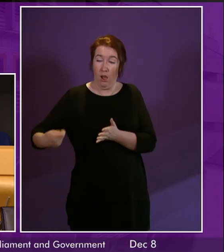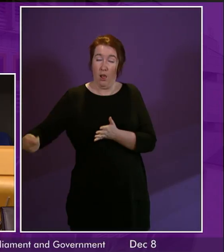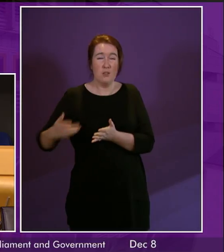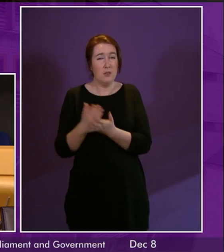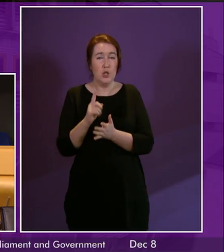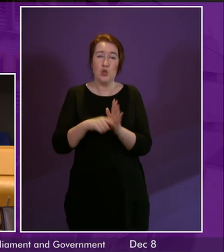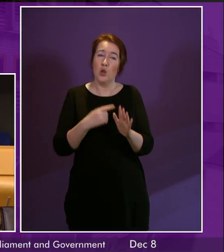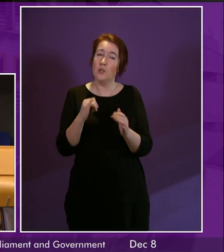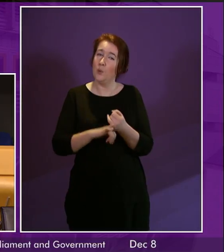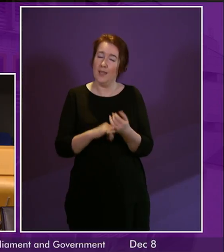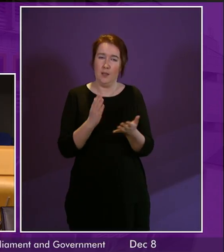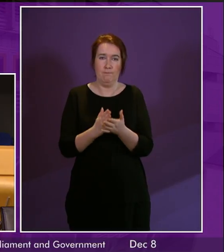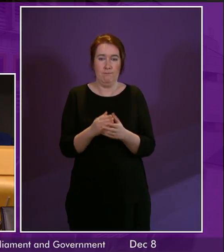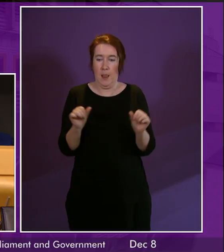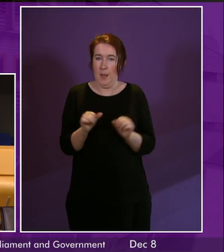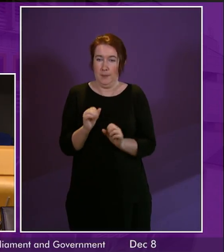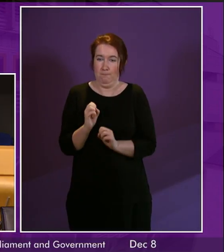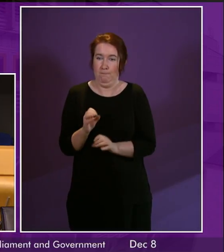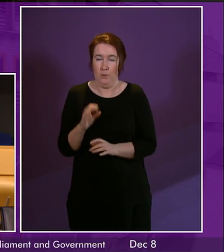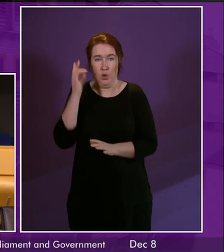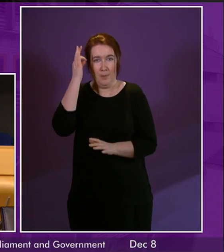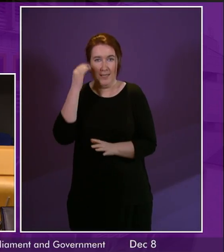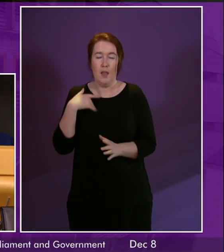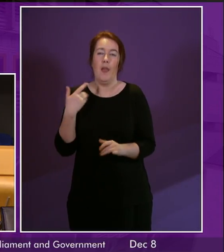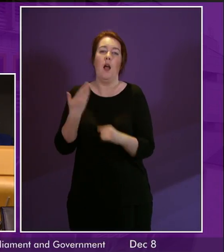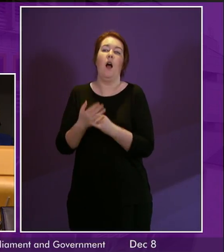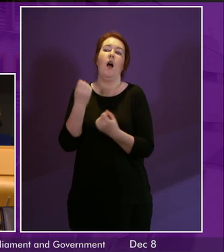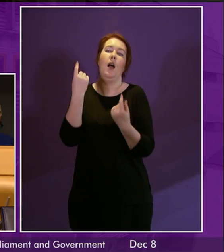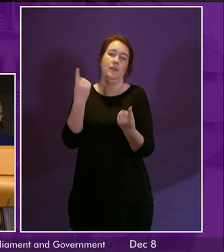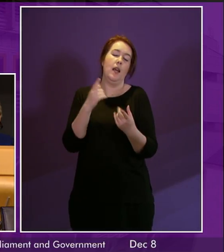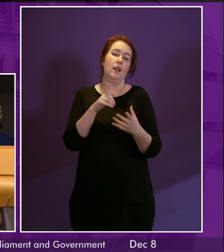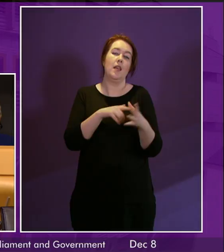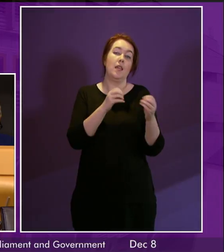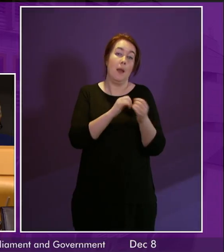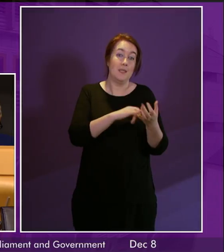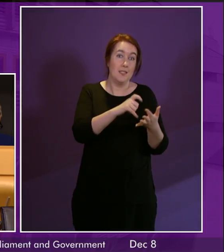limited in what he could say to the committee. And eventually, we understood that the Cabinet Secretary and the